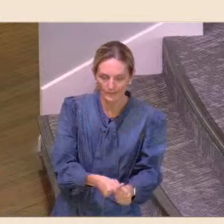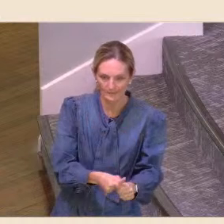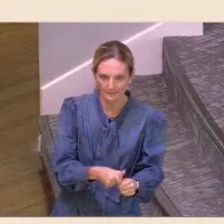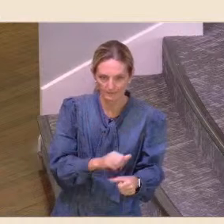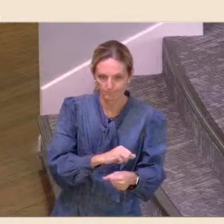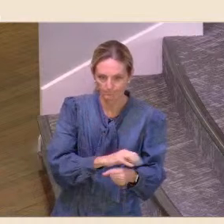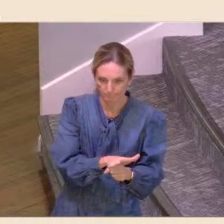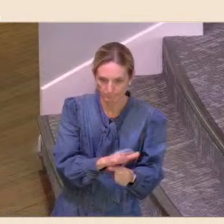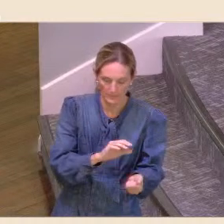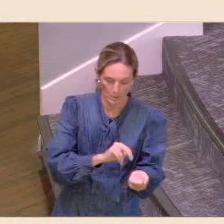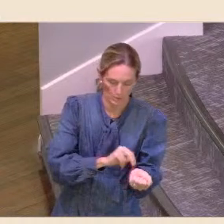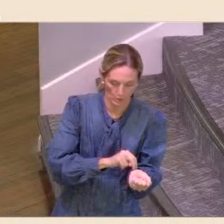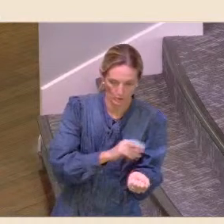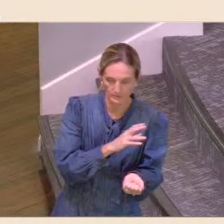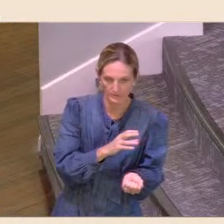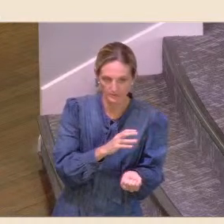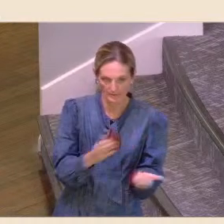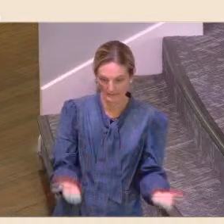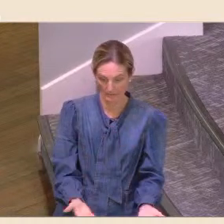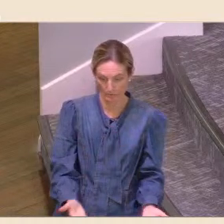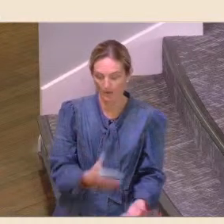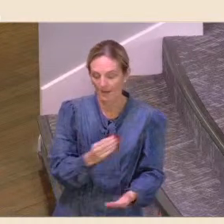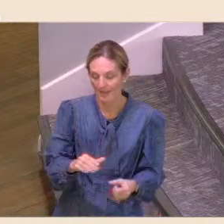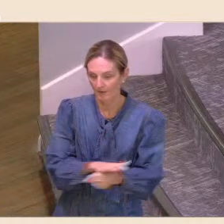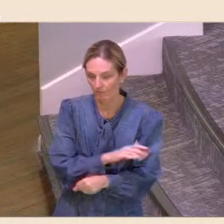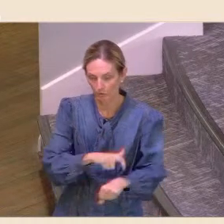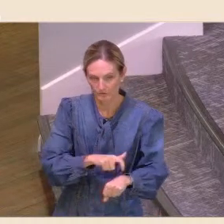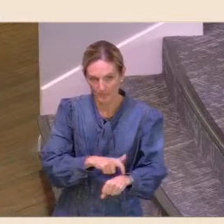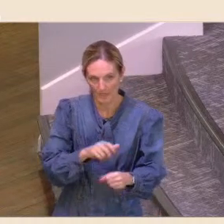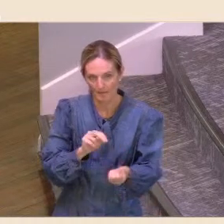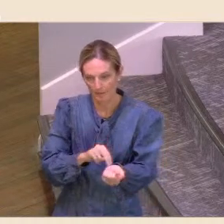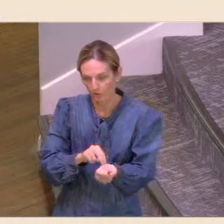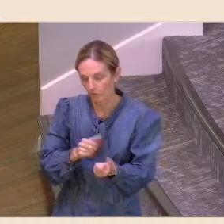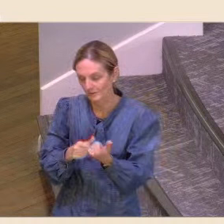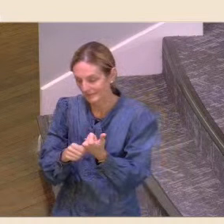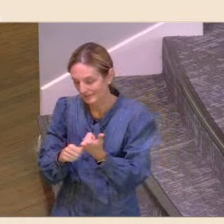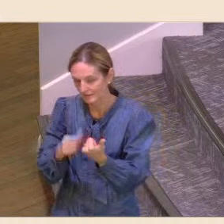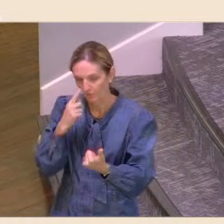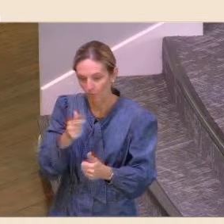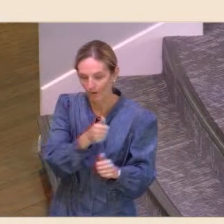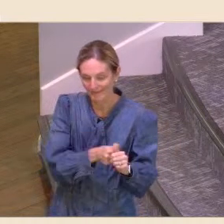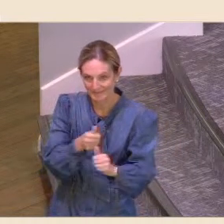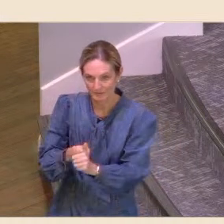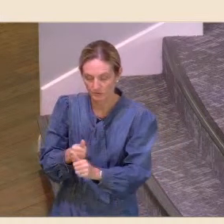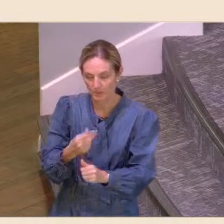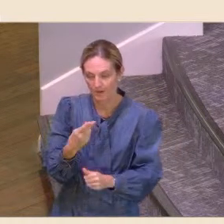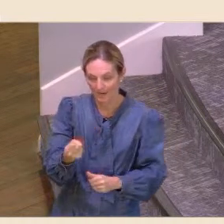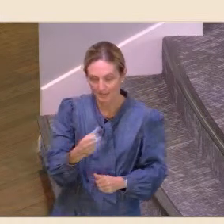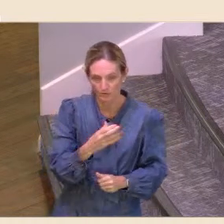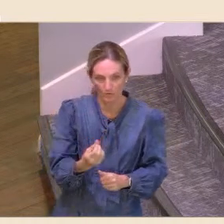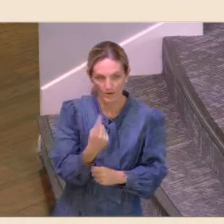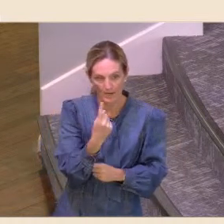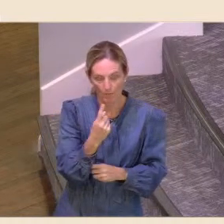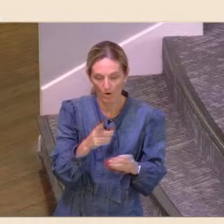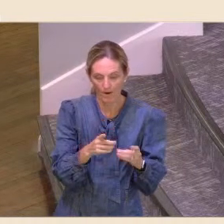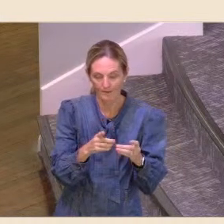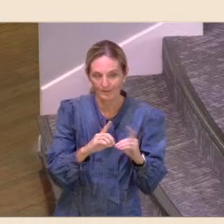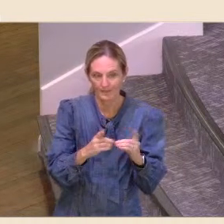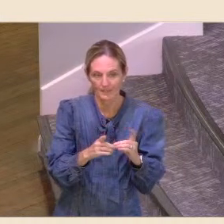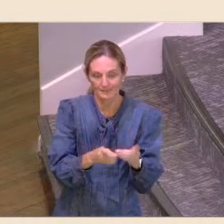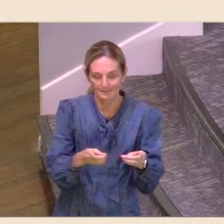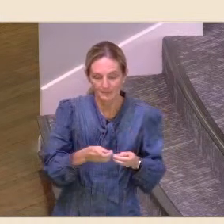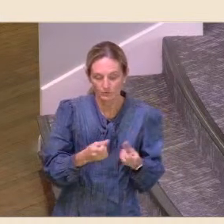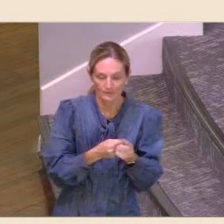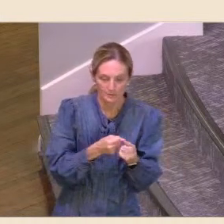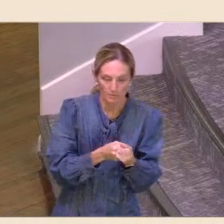as a full-time nurse assistant for each one of the high schools, as well as 1 district support lead nurse, which is going to act as